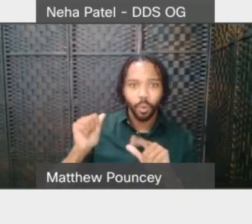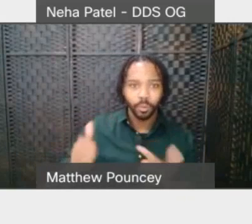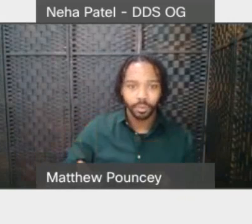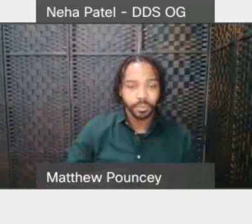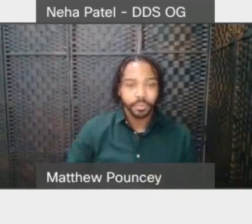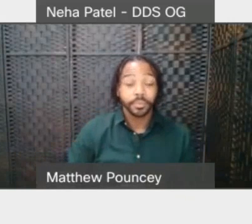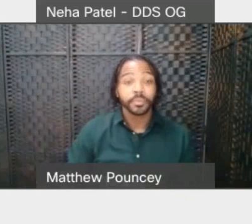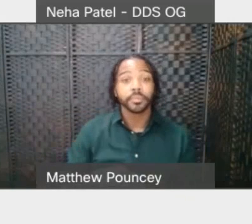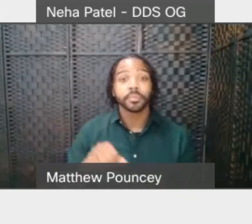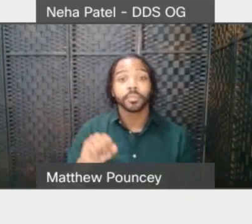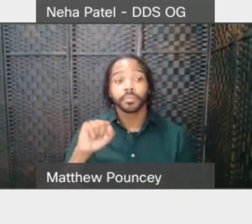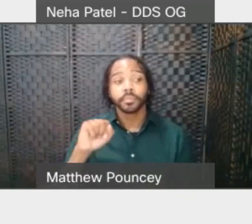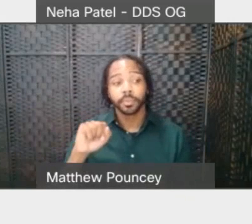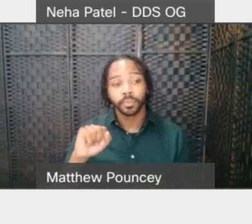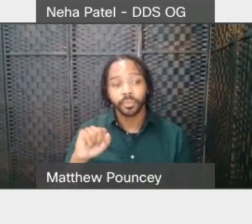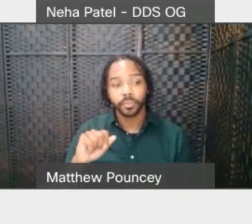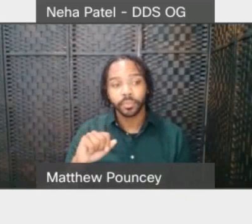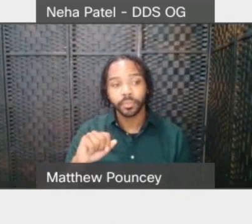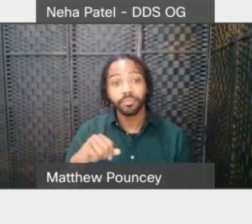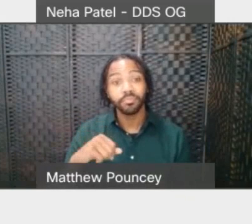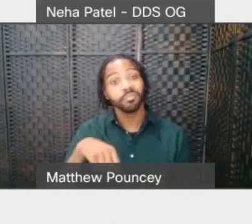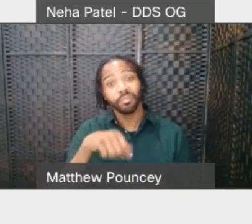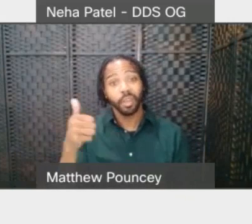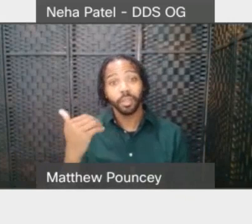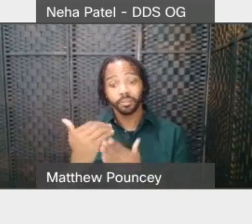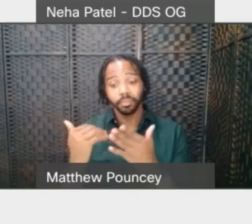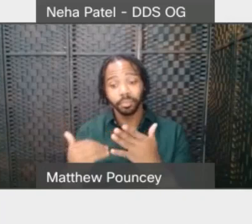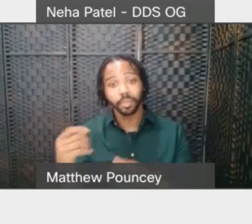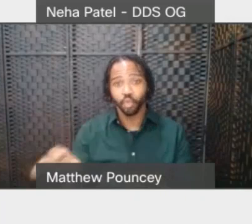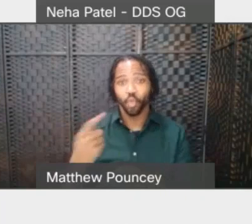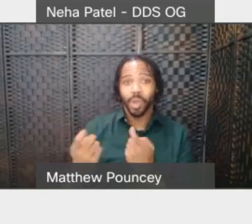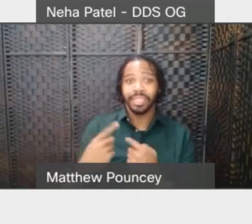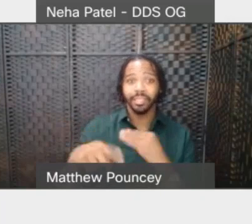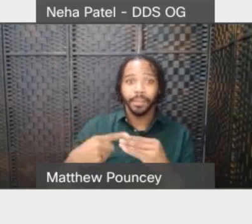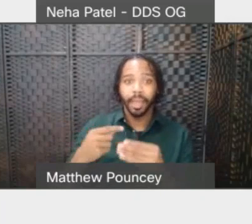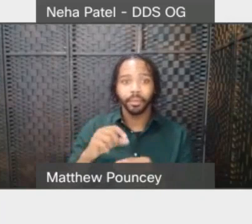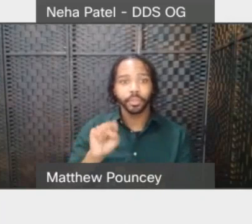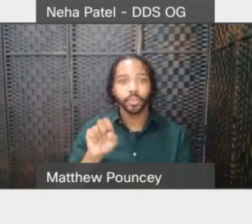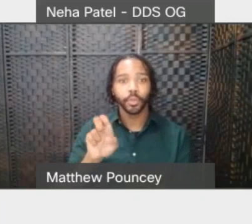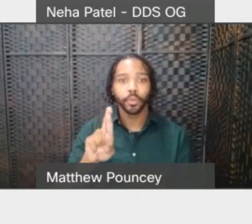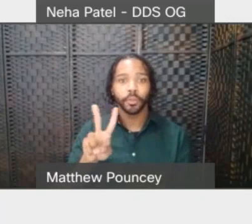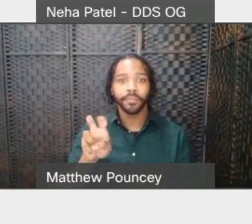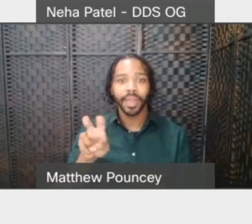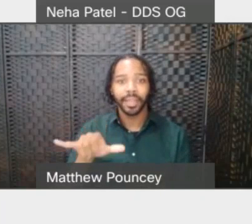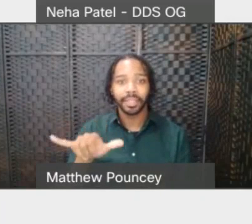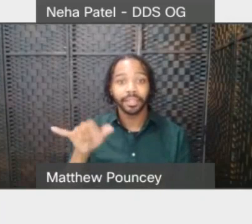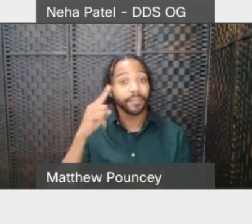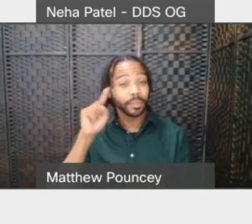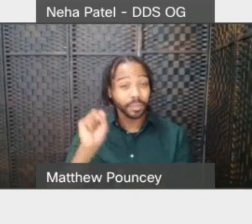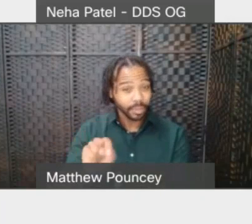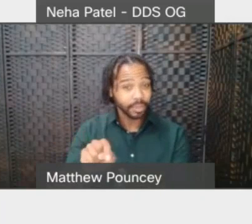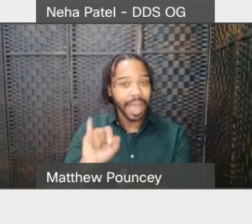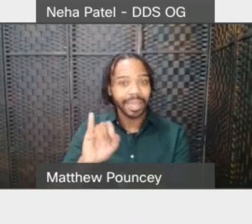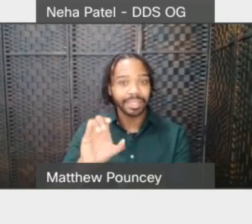Beyond that, the question regarding, I guess, the surveys that are done for ICFs that are monitored